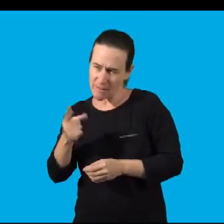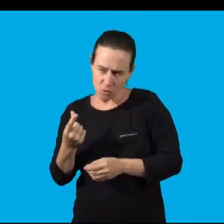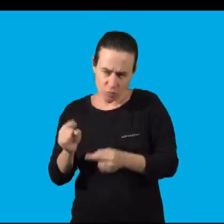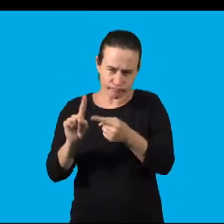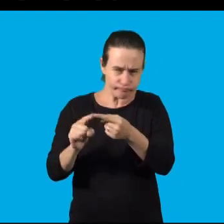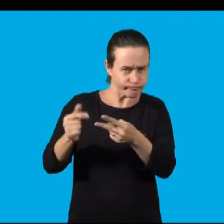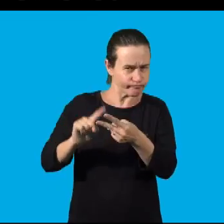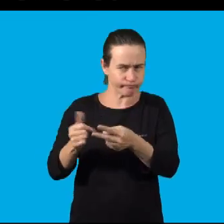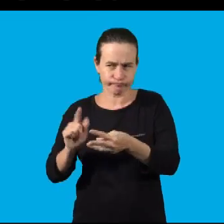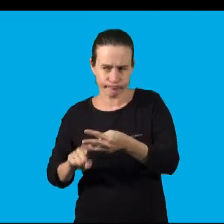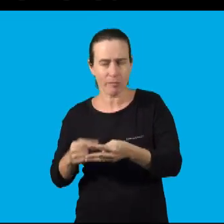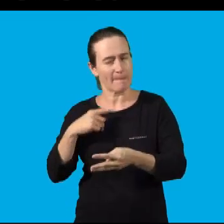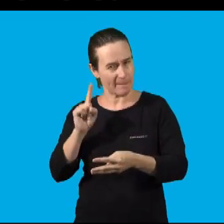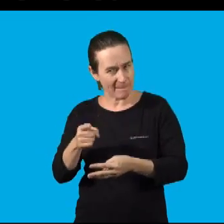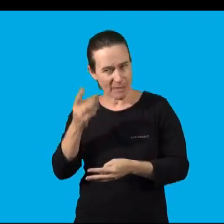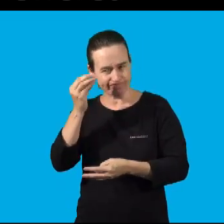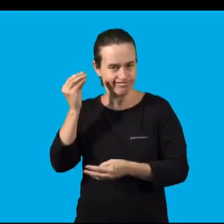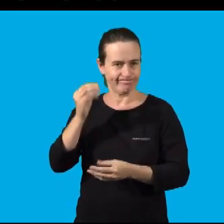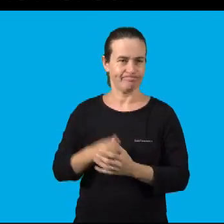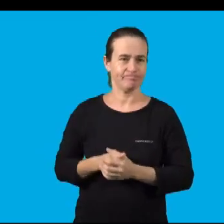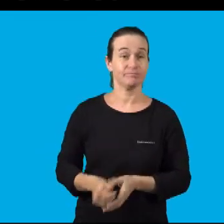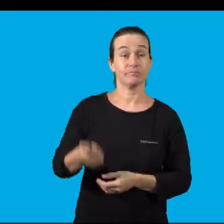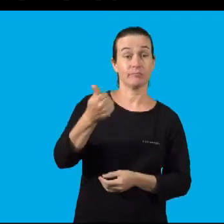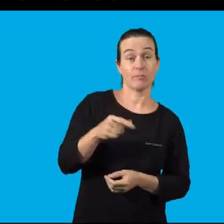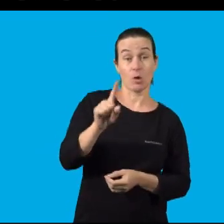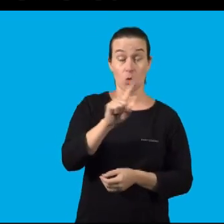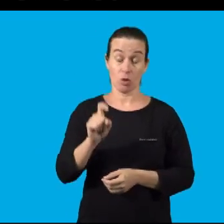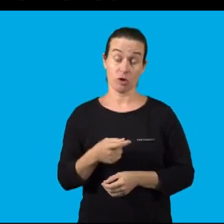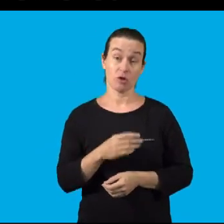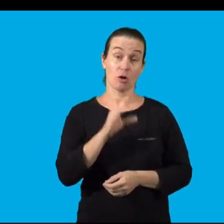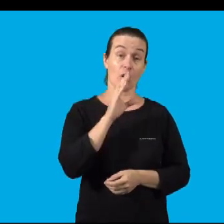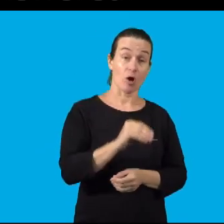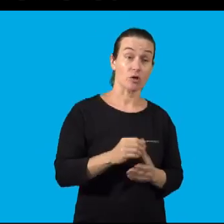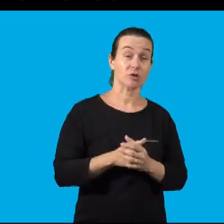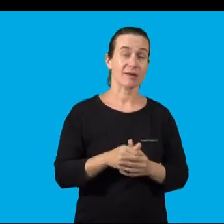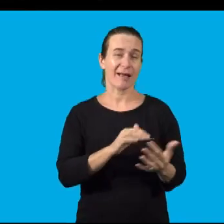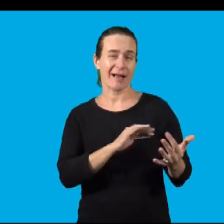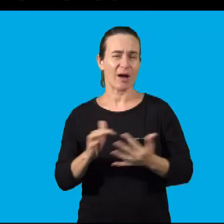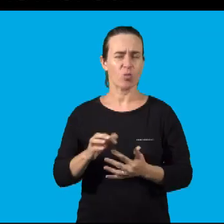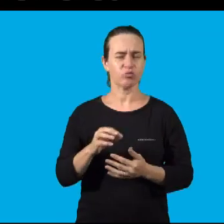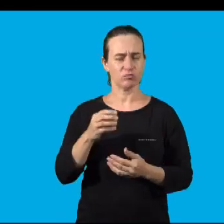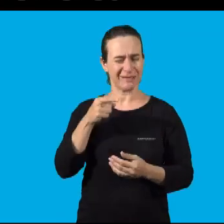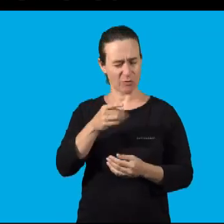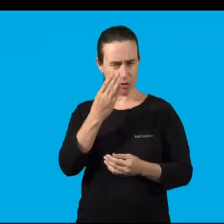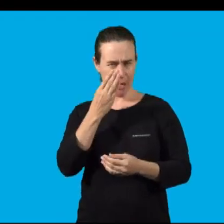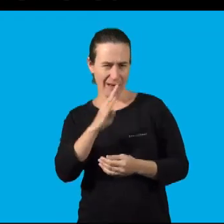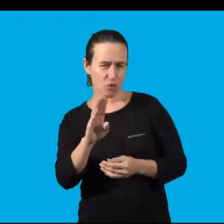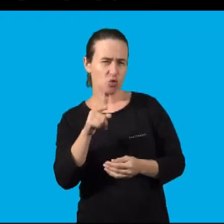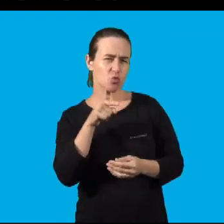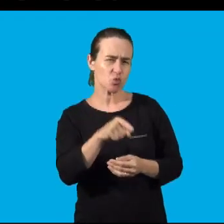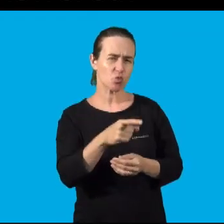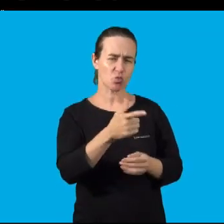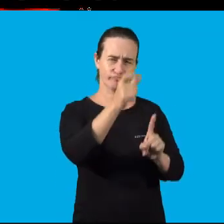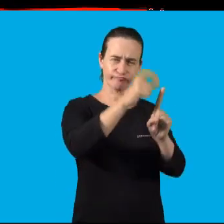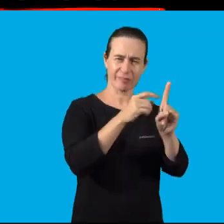were often ignored. Questions that invited learners to discuss how certain lines influence their response or attitude to a character